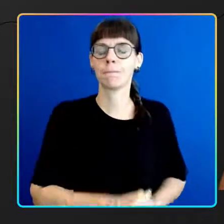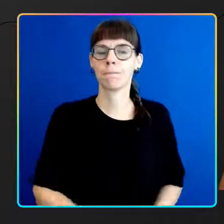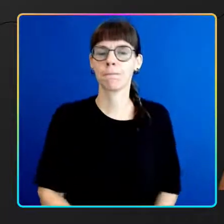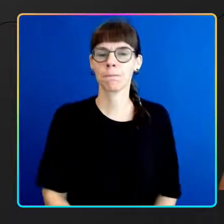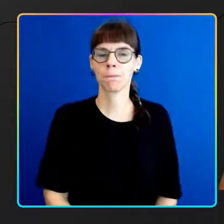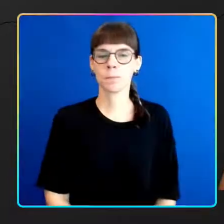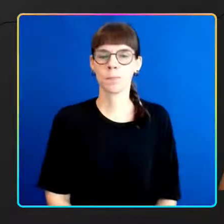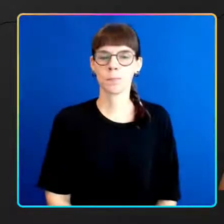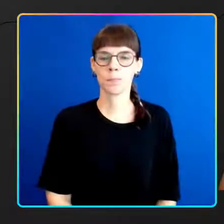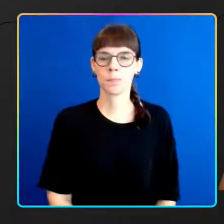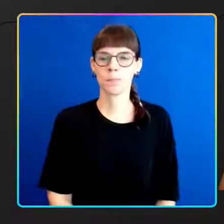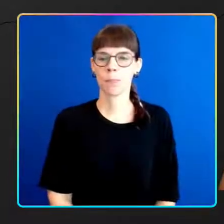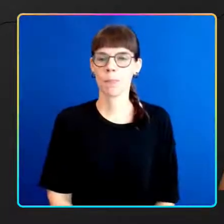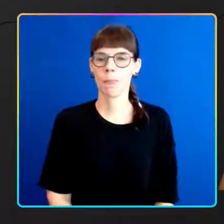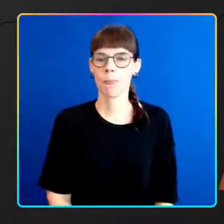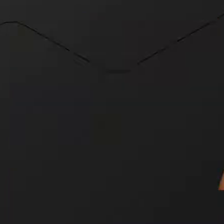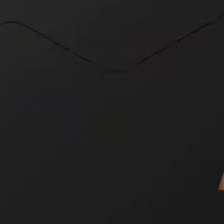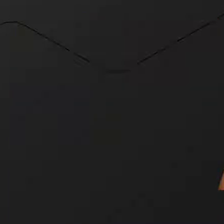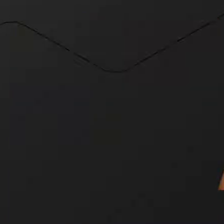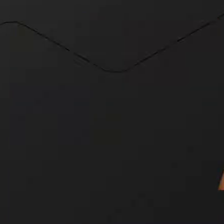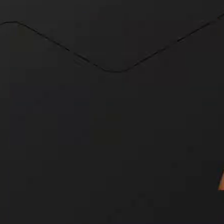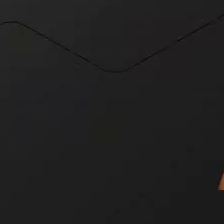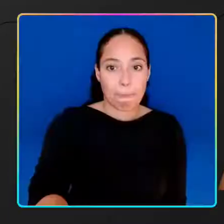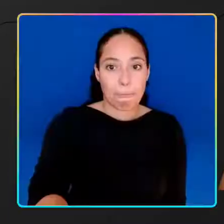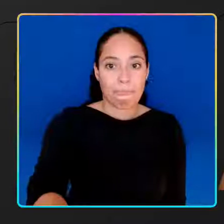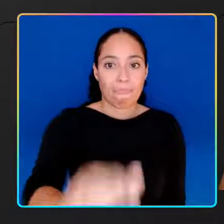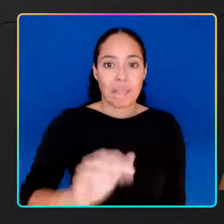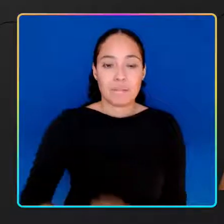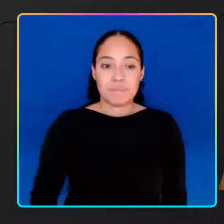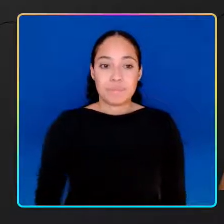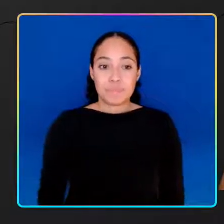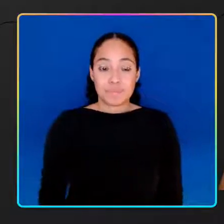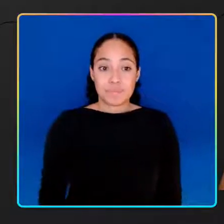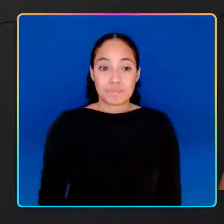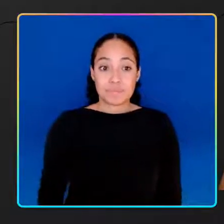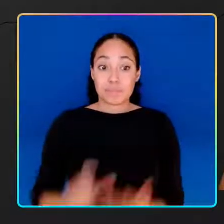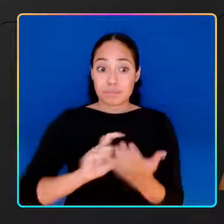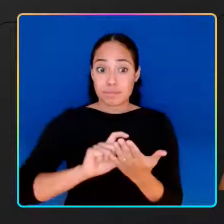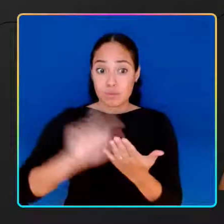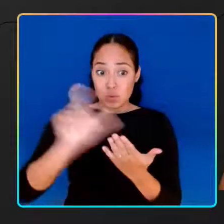social media that people tag me. They said, hey, I want to do this with R